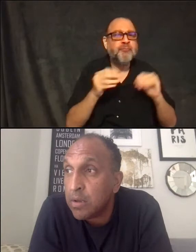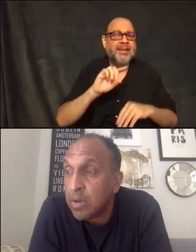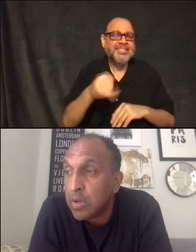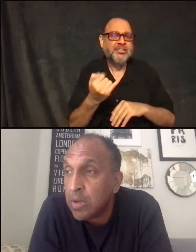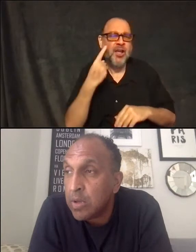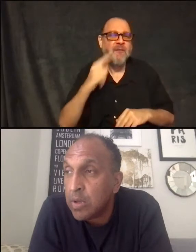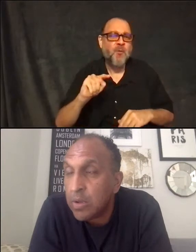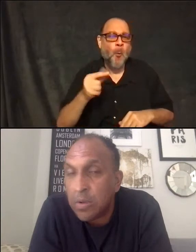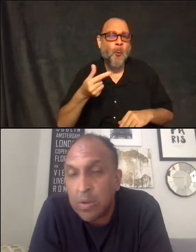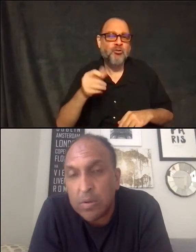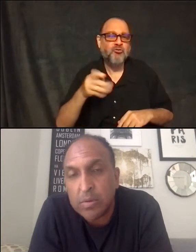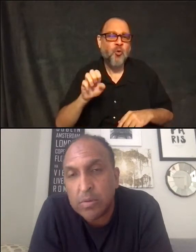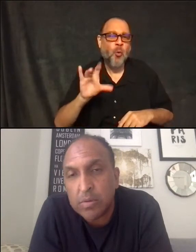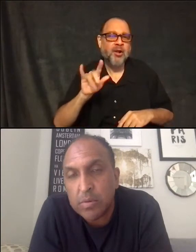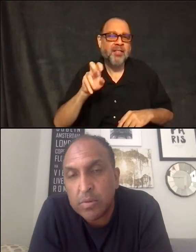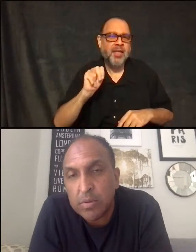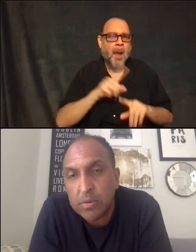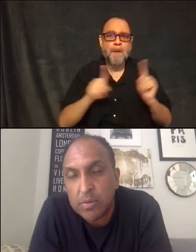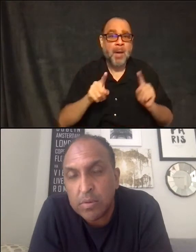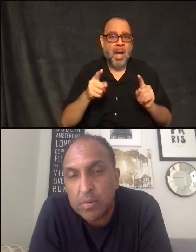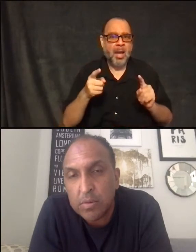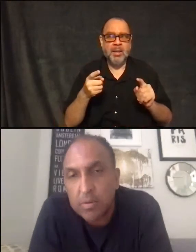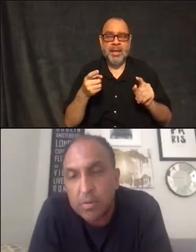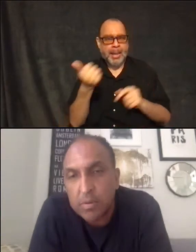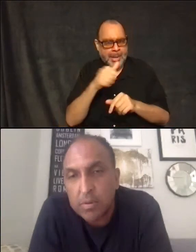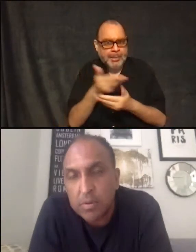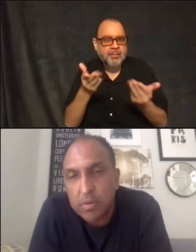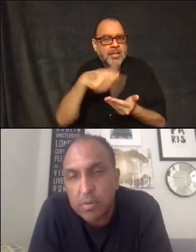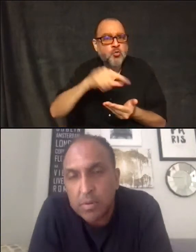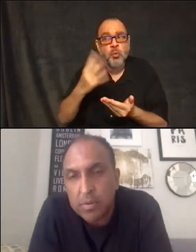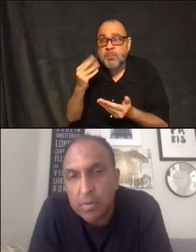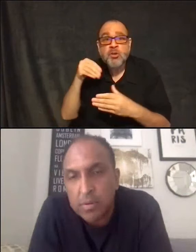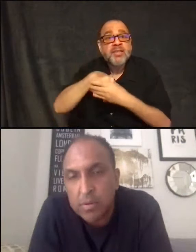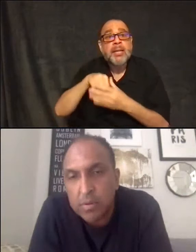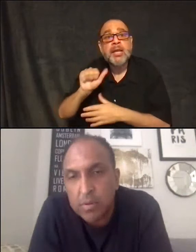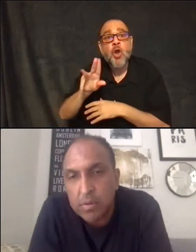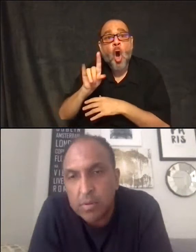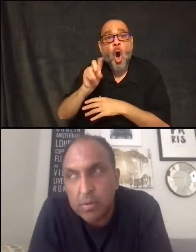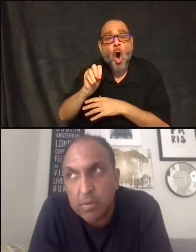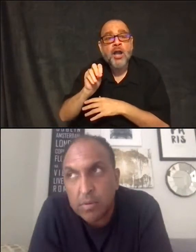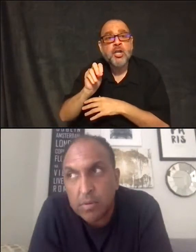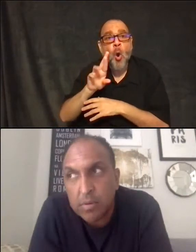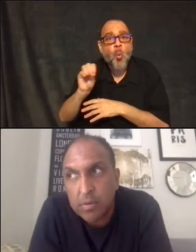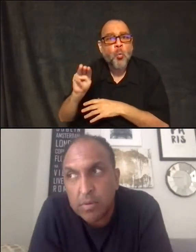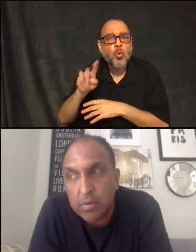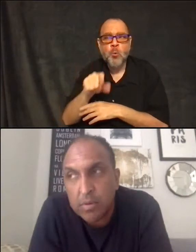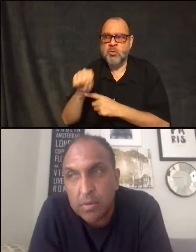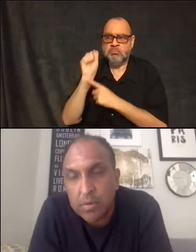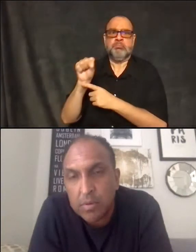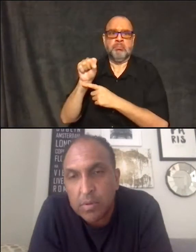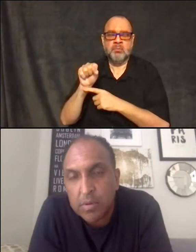any surprise encounters or moments you had in audio rooms, and you was like, "Whoa, this is different. This is major, good or bad." It's like, "Wow, this is